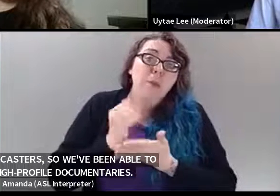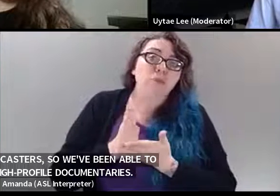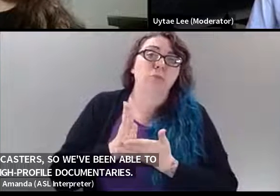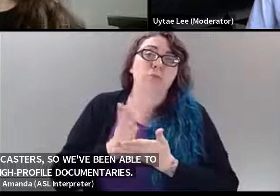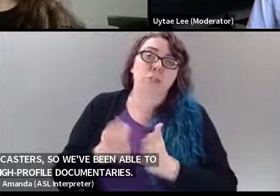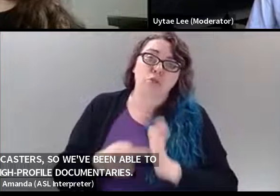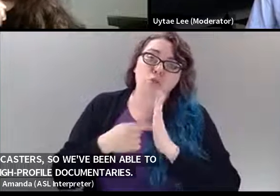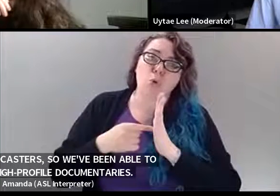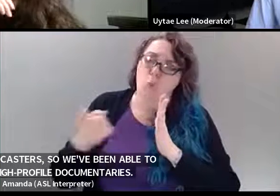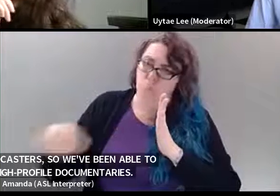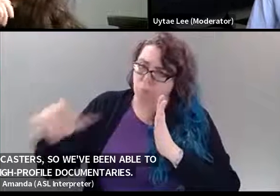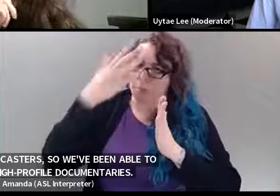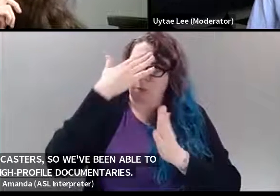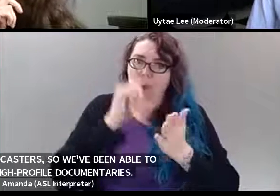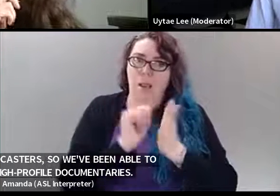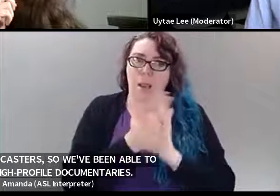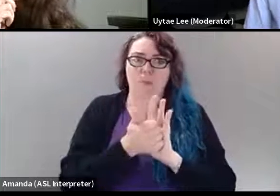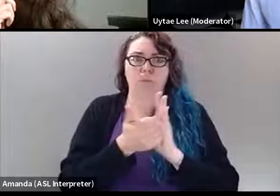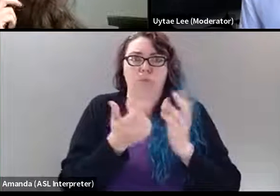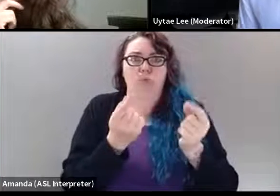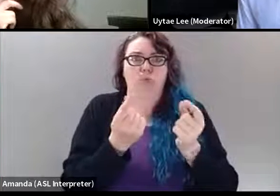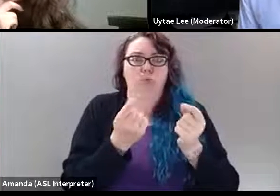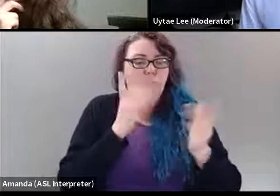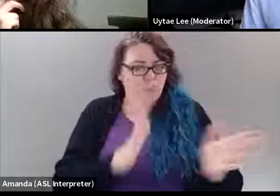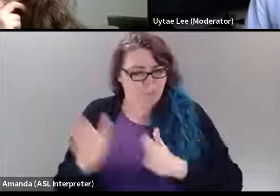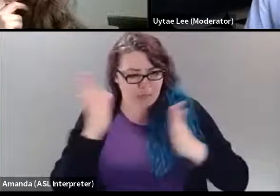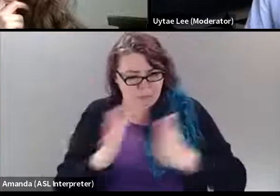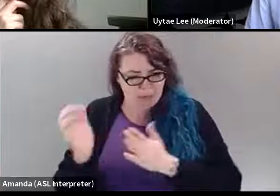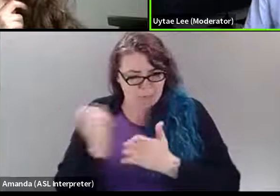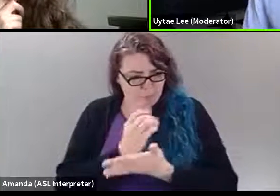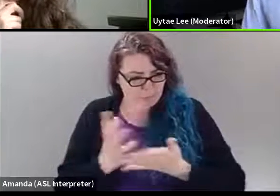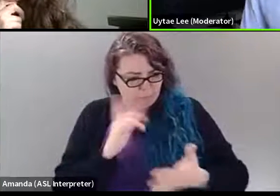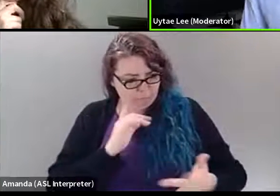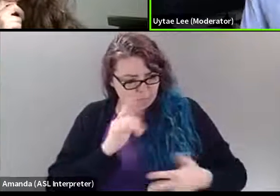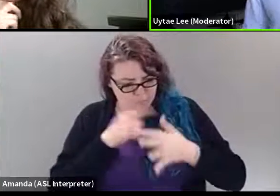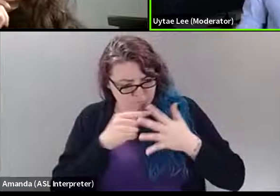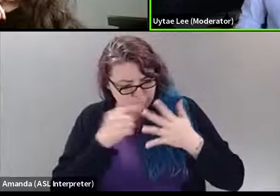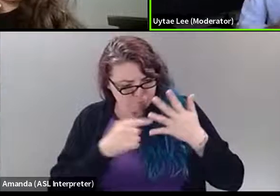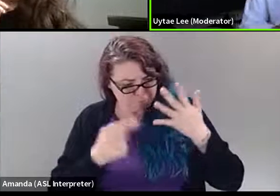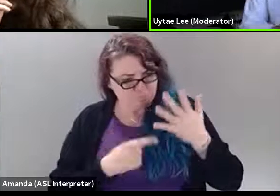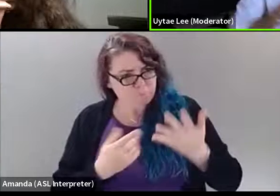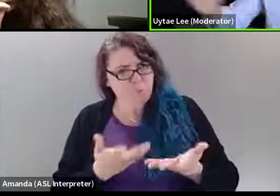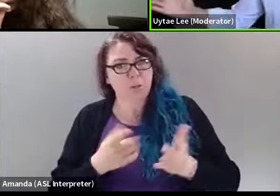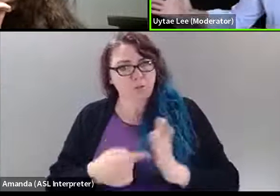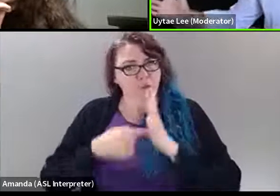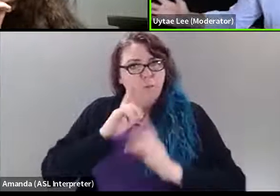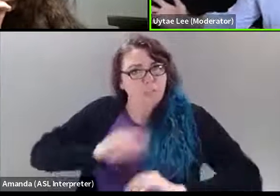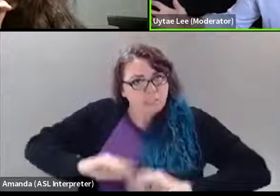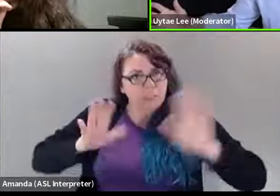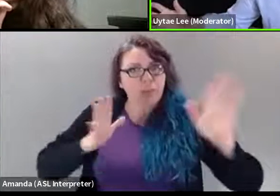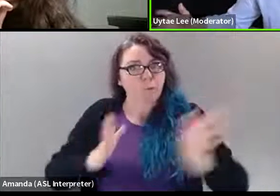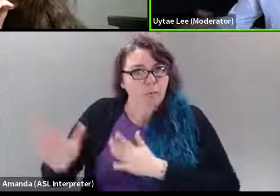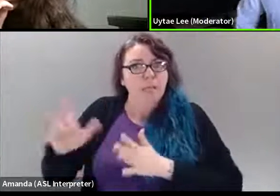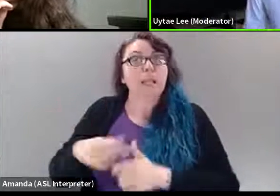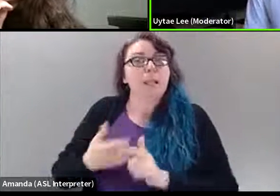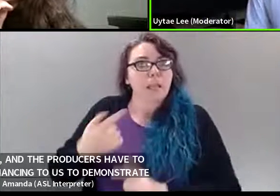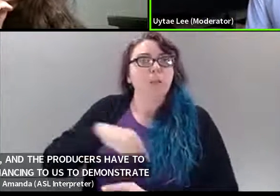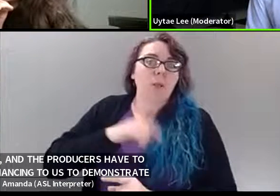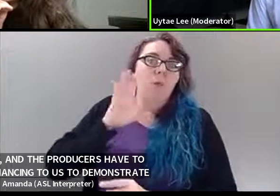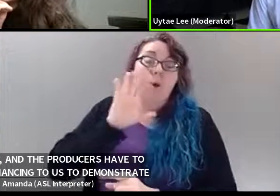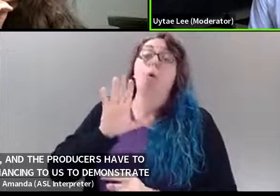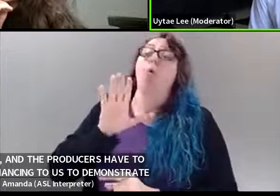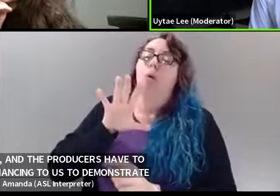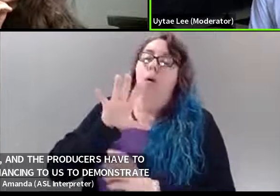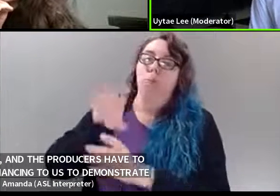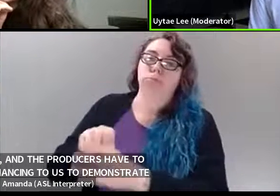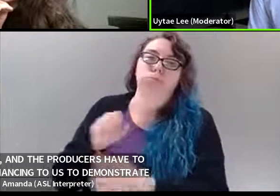can make it work, but we're happy to be involved at any budget level. Right. No, I'm really seeing a big range here of